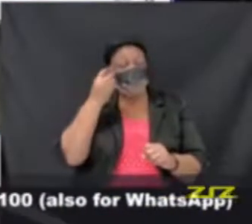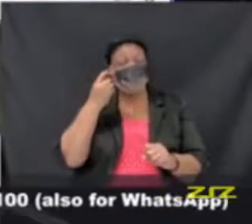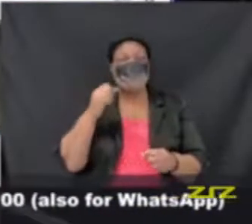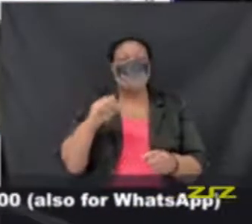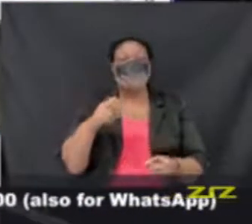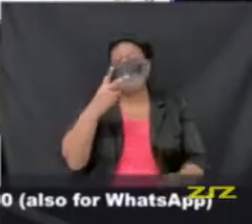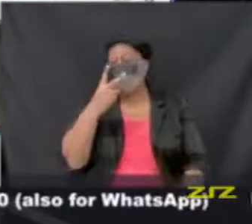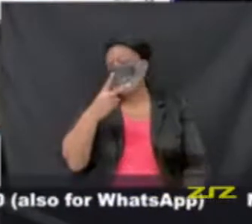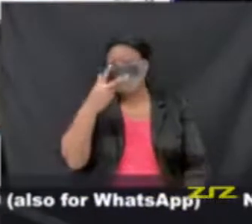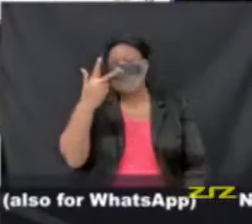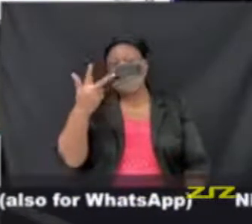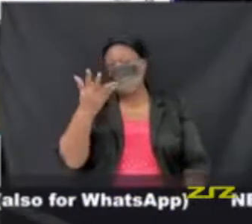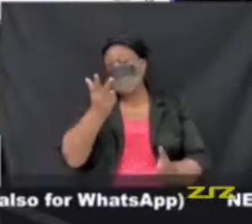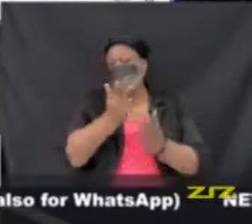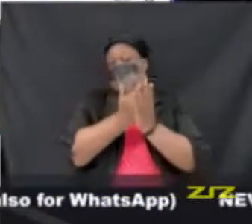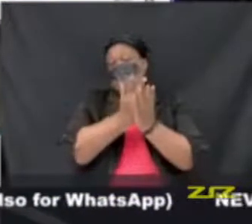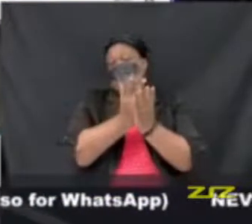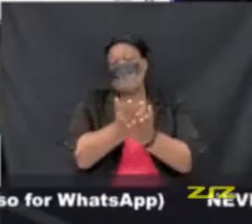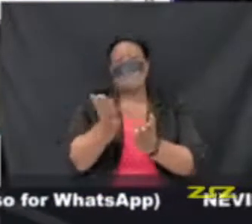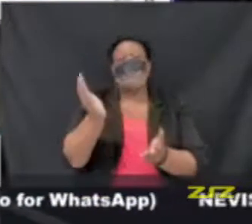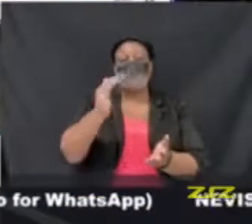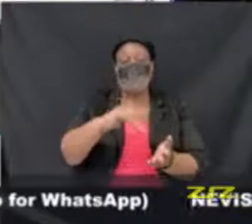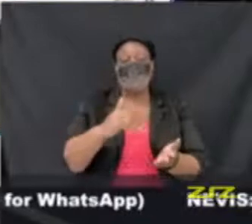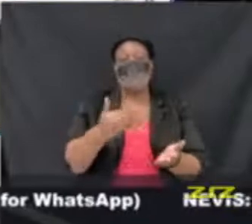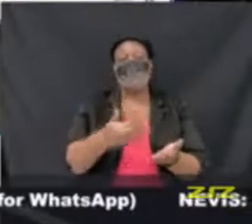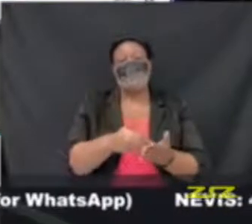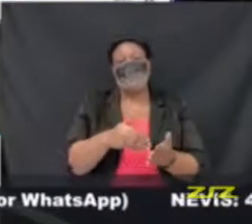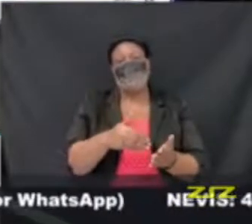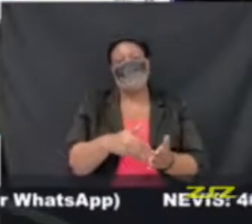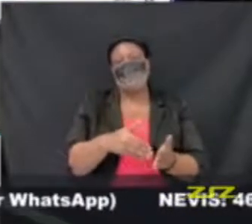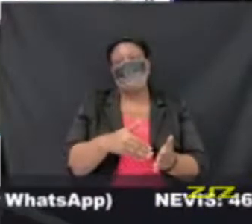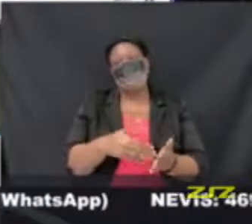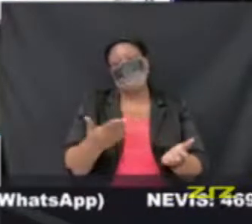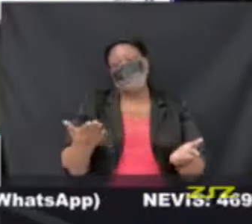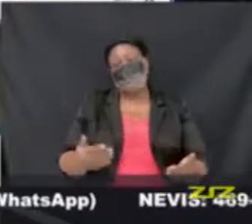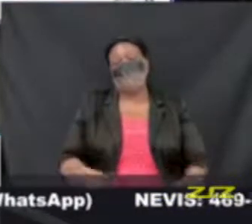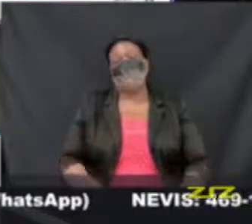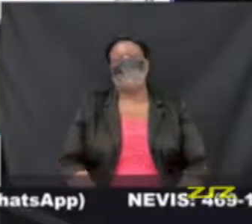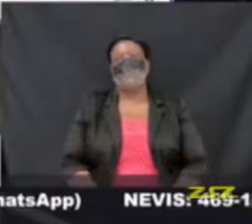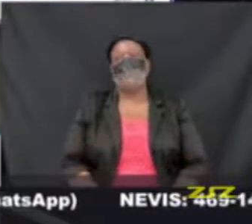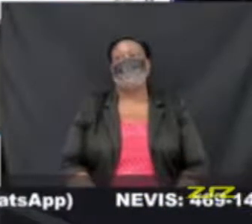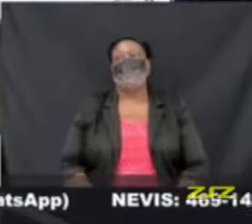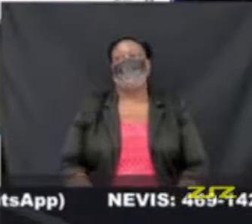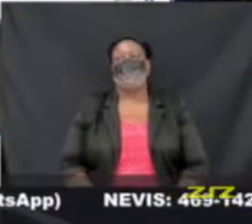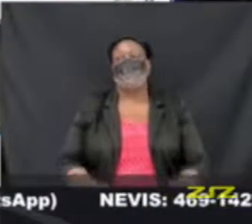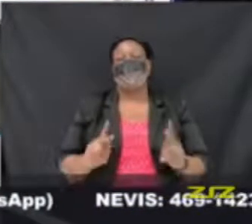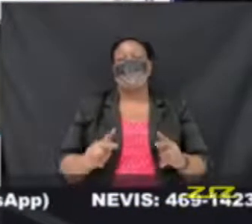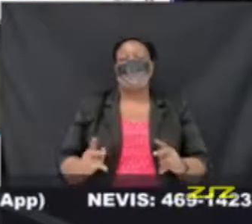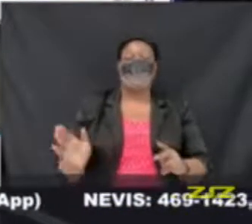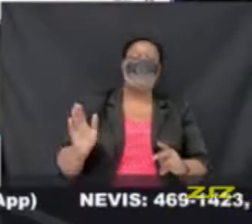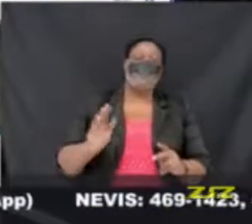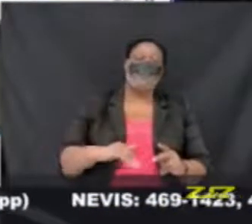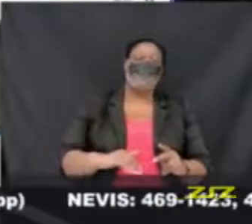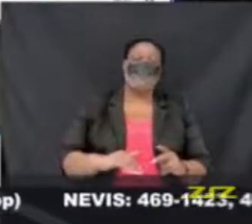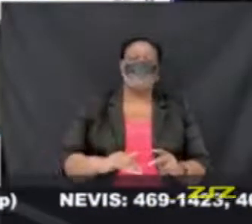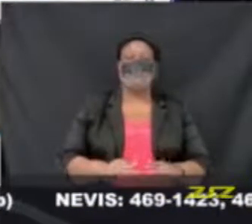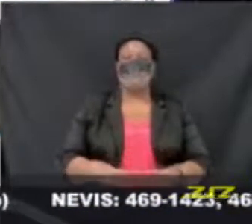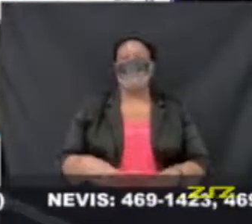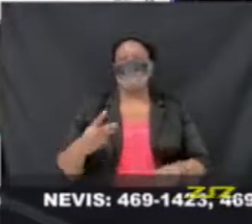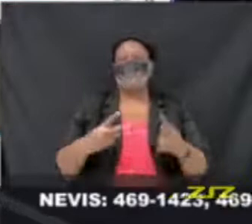2-3 ships on a regular basis now docking at our ports, meaning at Port Zante and